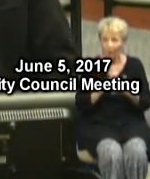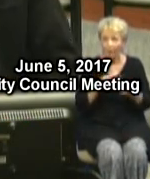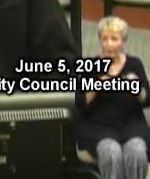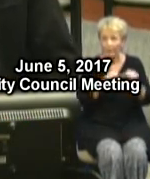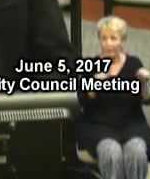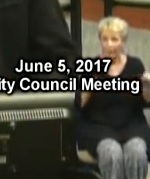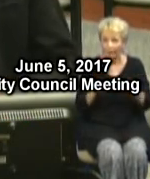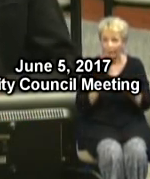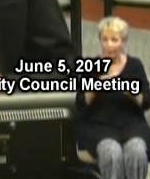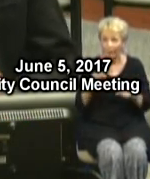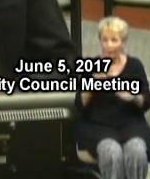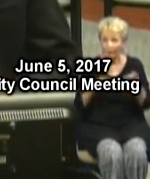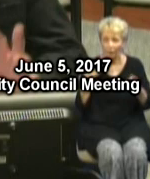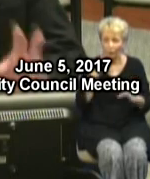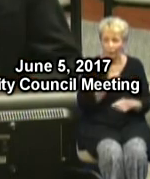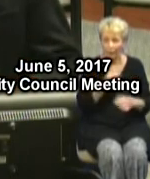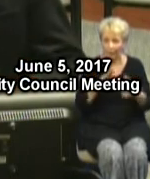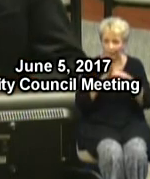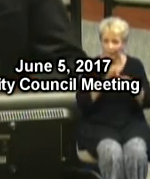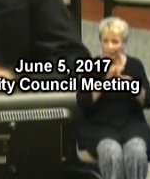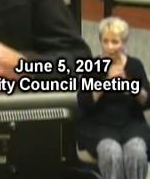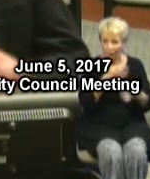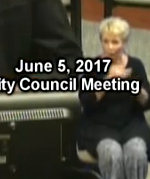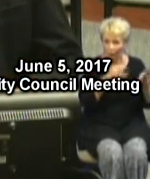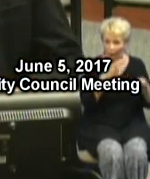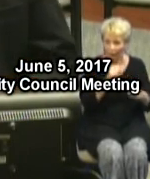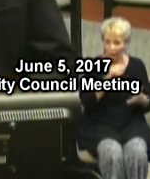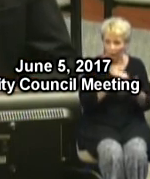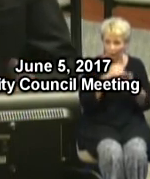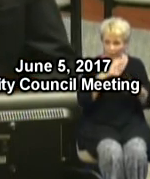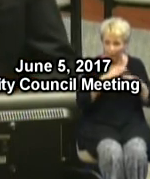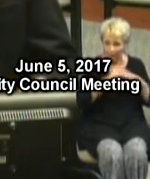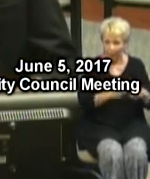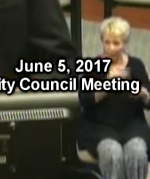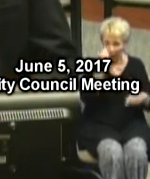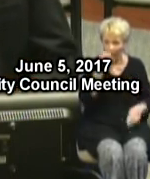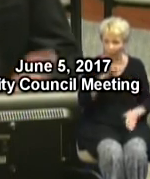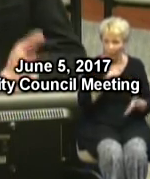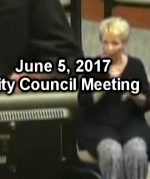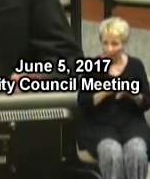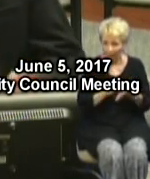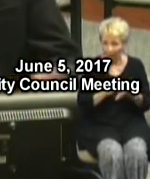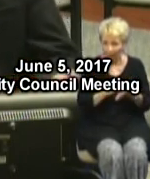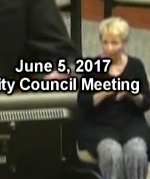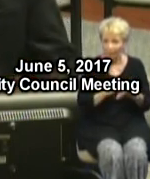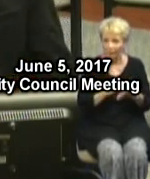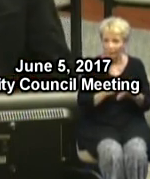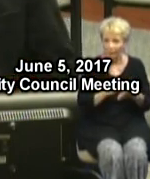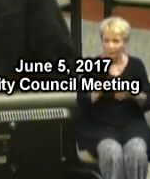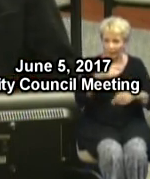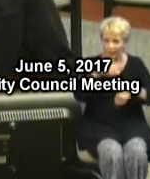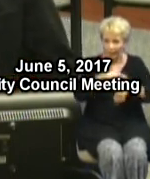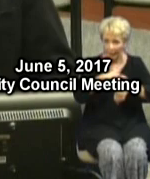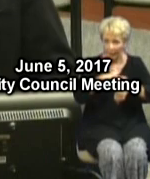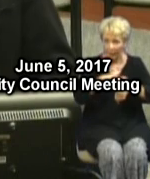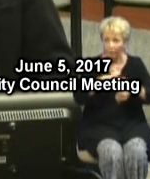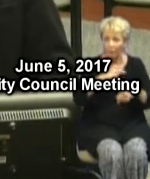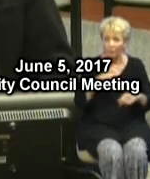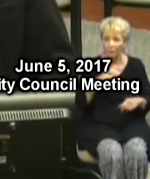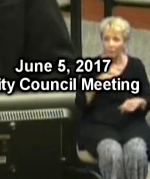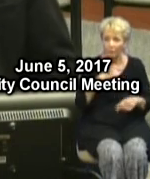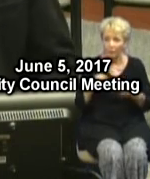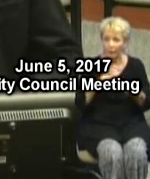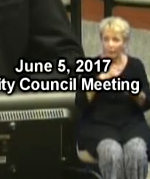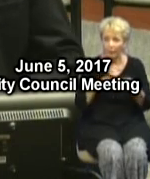area. And if we can connect Freedom High School, which is named because of this time period of time that